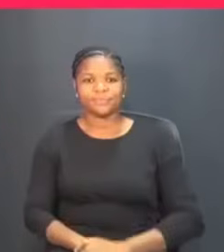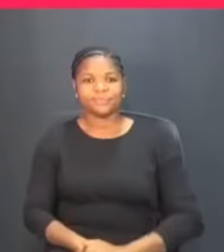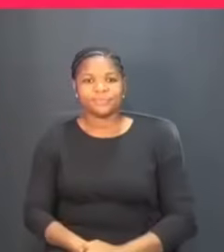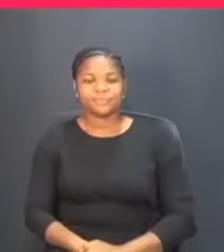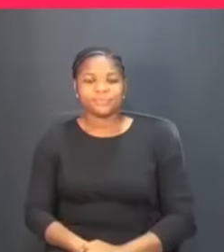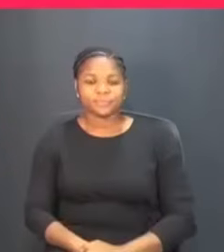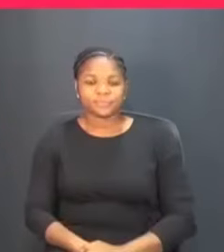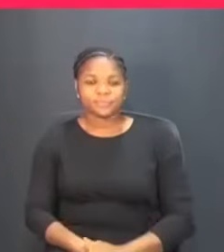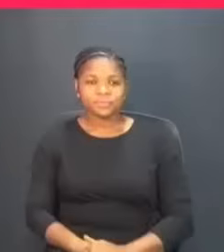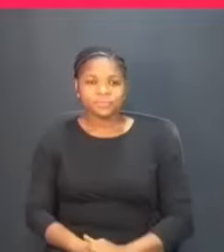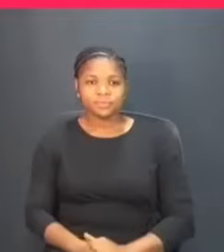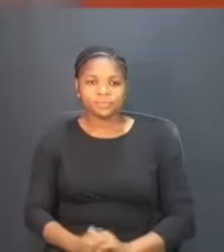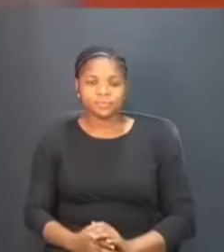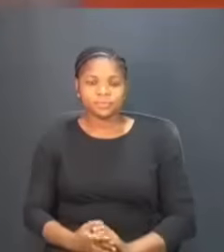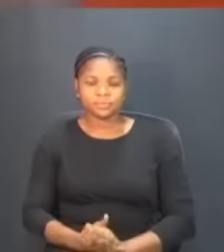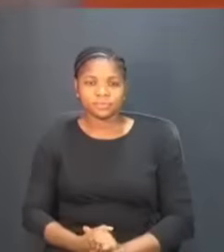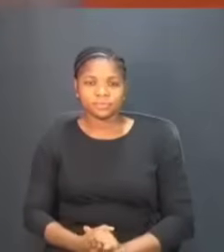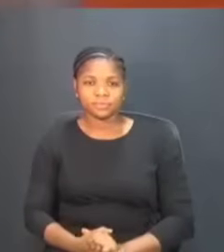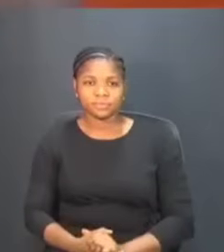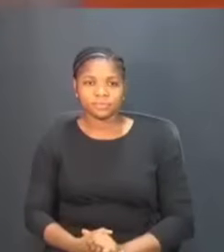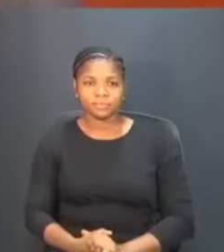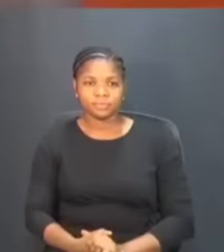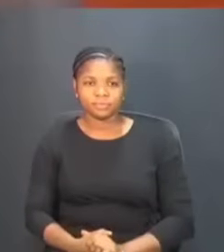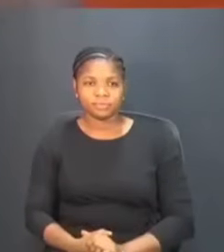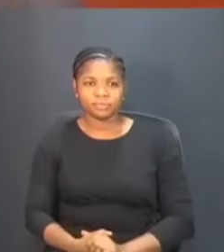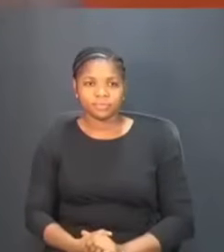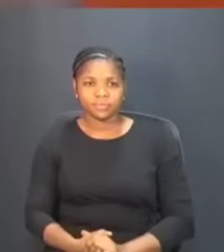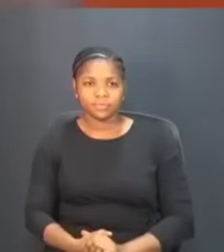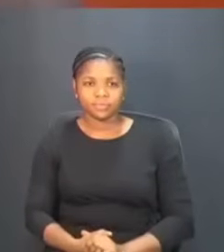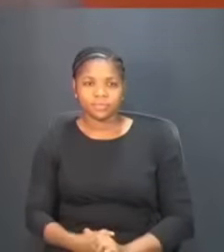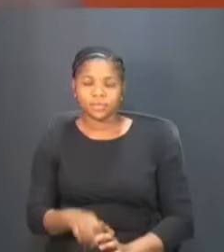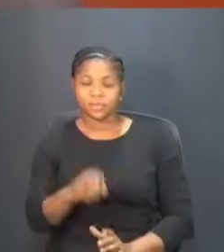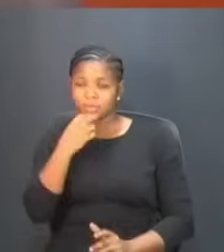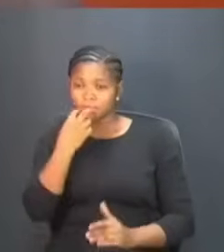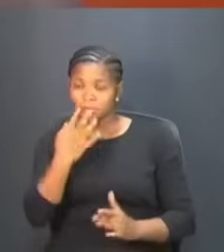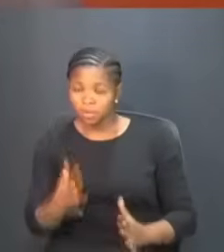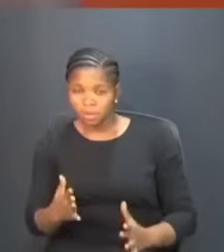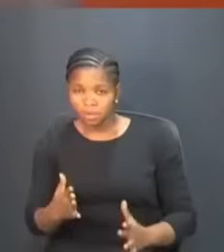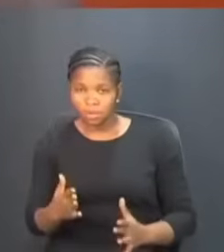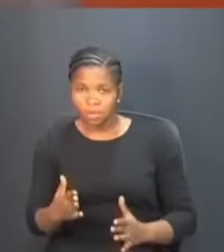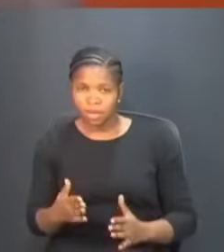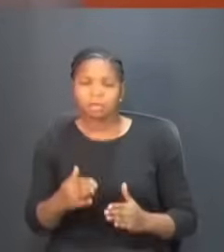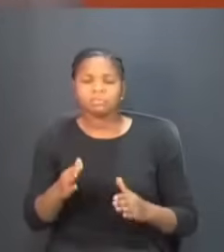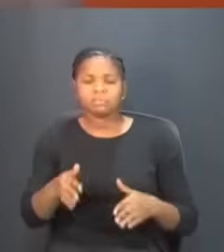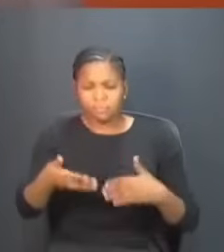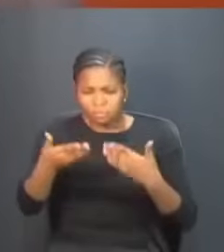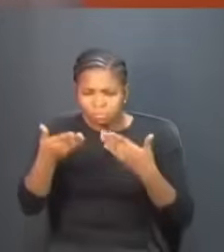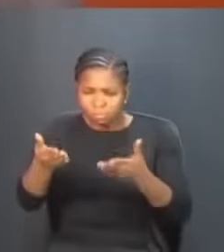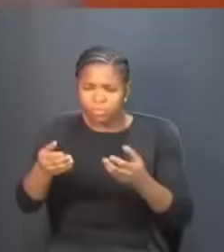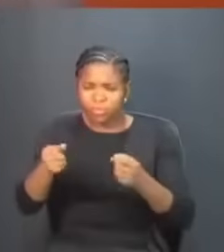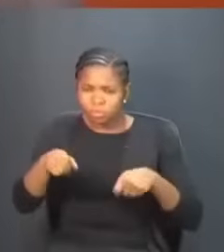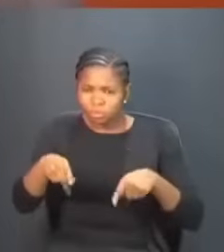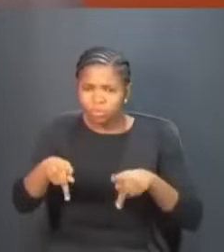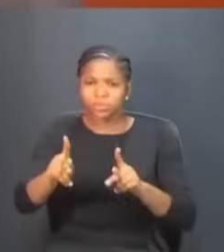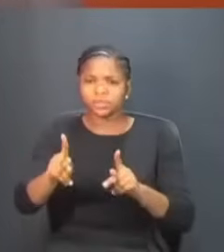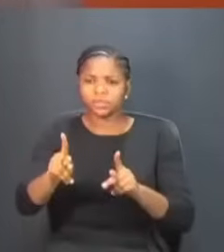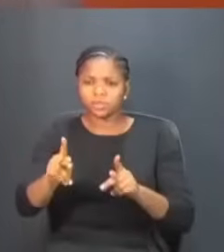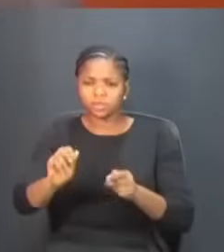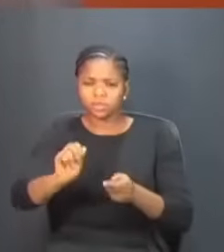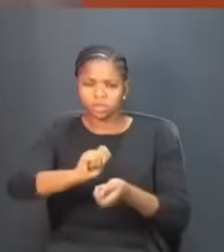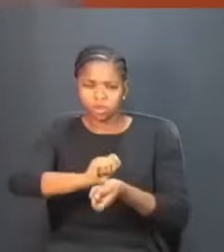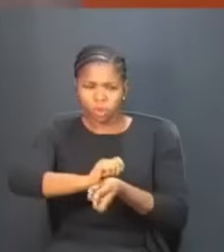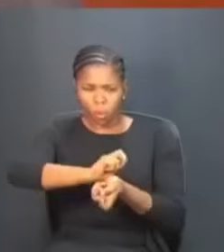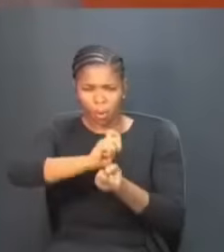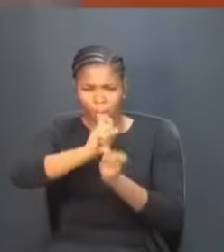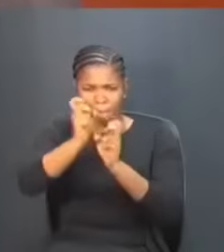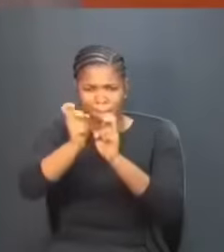Mr. Speaker, I'm only pleading with you that you give him the opportunity to rephrase the question. Very well. Yes. You